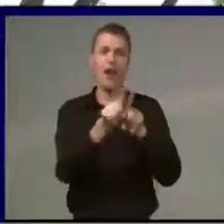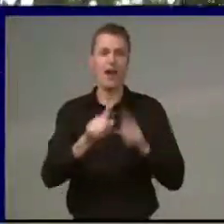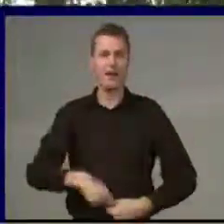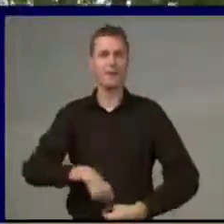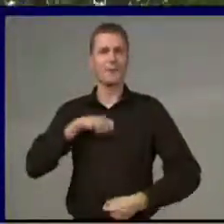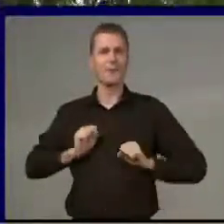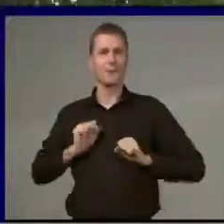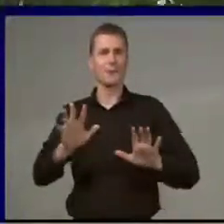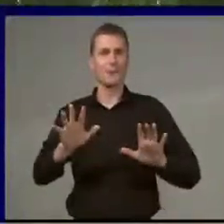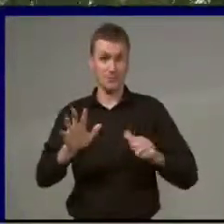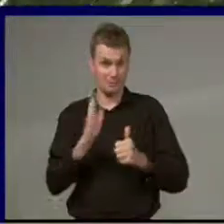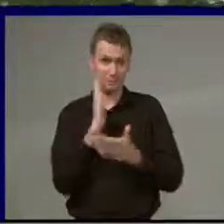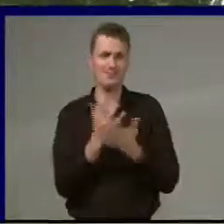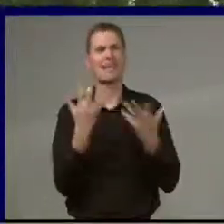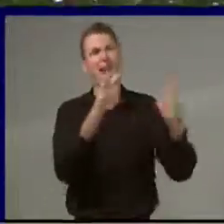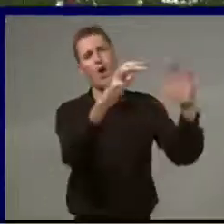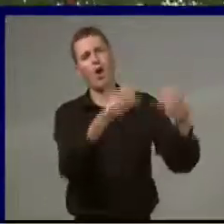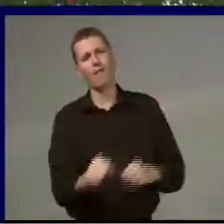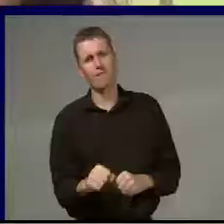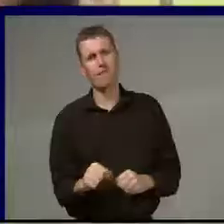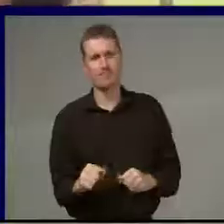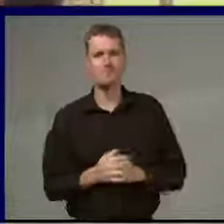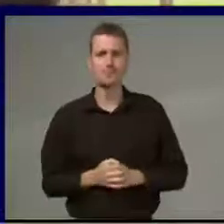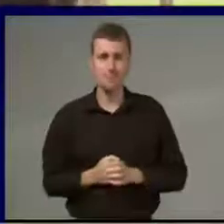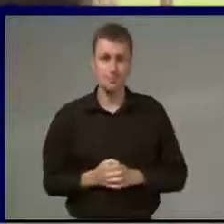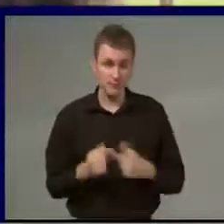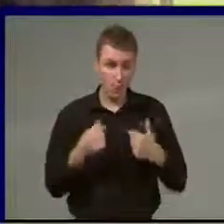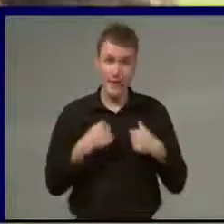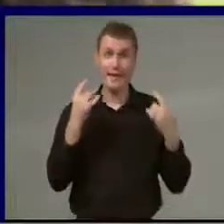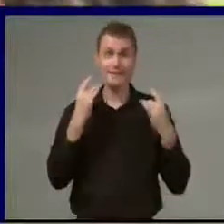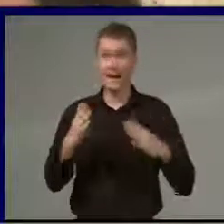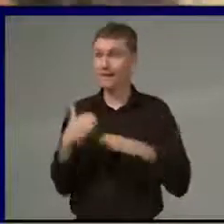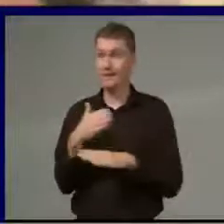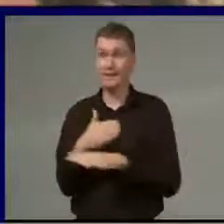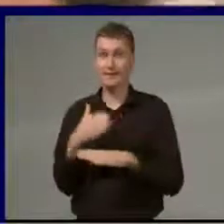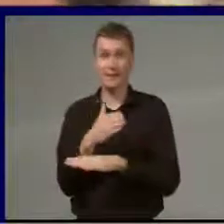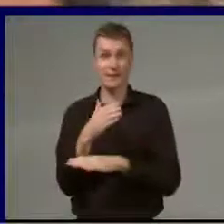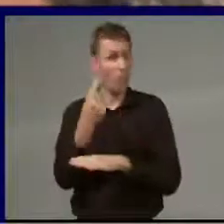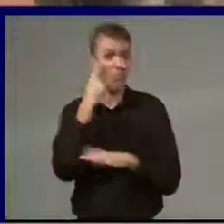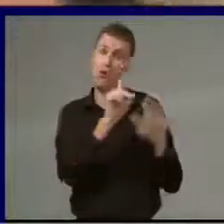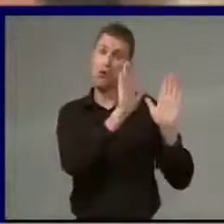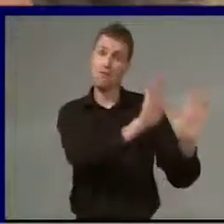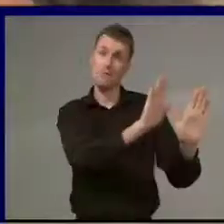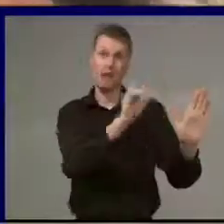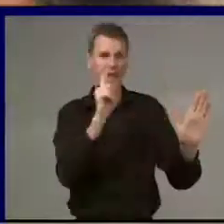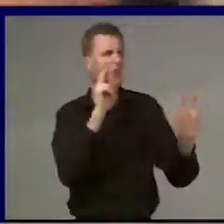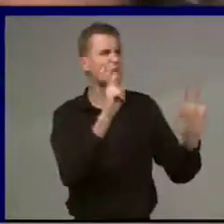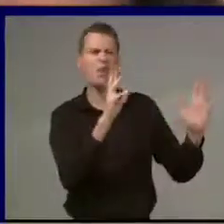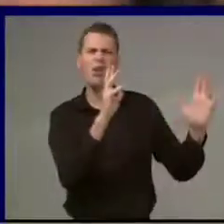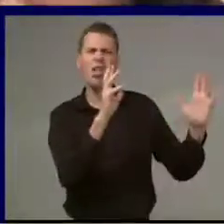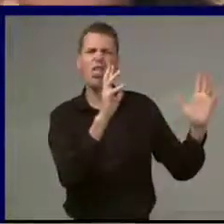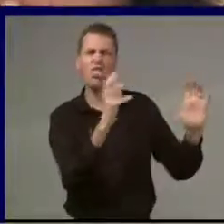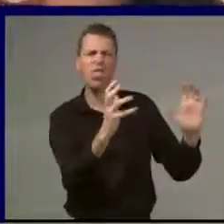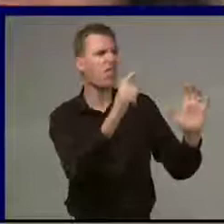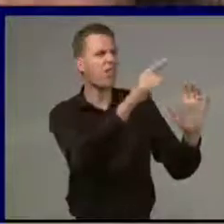stripped of its bright orange coat. When we started here, we were like, oh, we'll keep it, and then we noticed it was getting quite tattered. And then when we had a closer look at